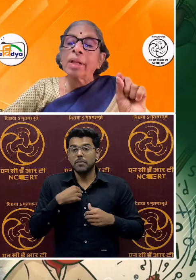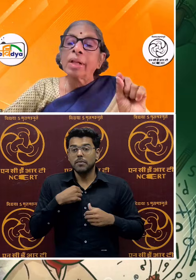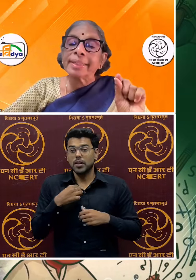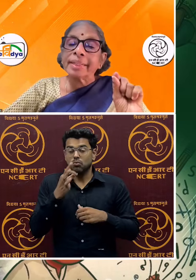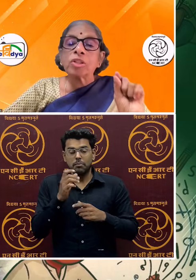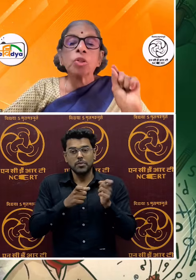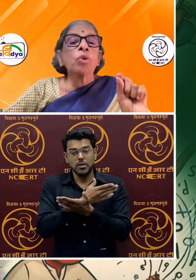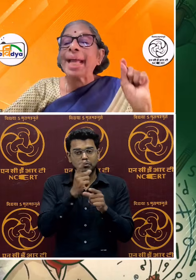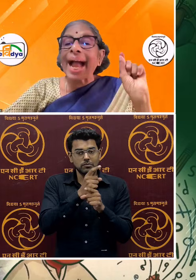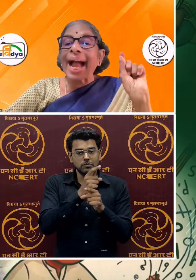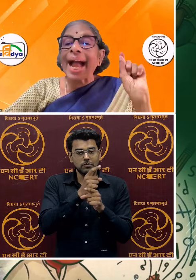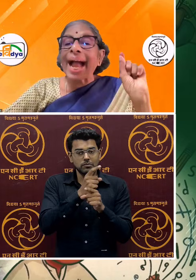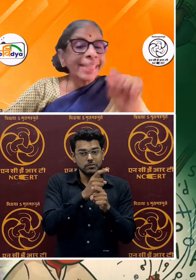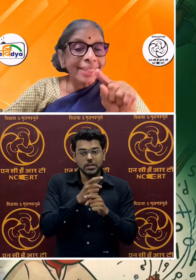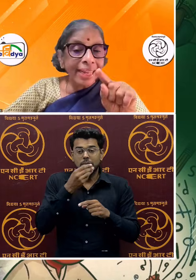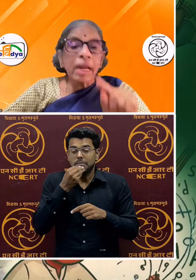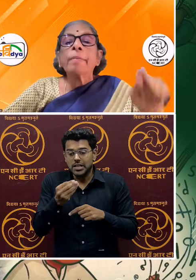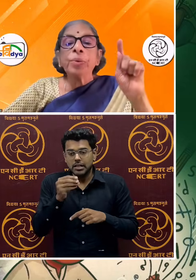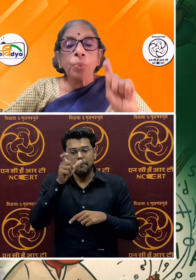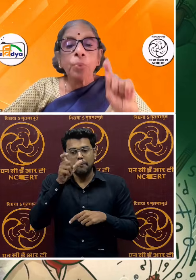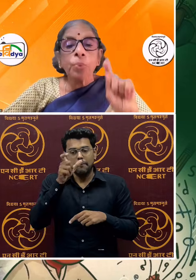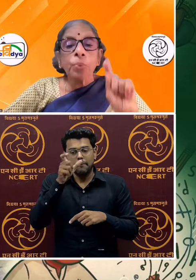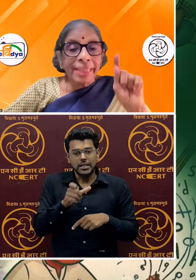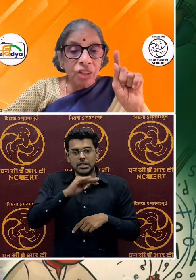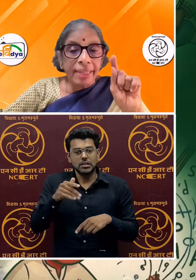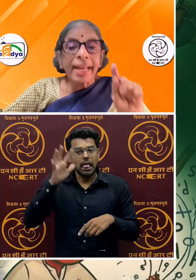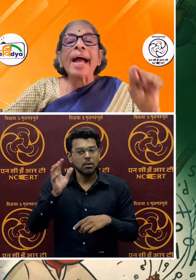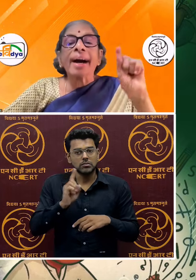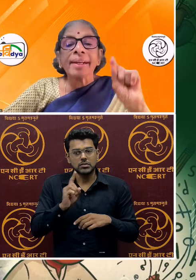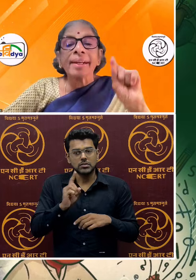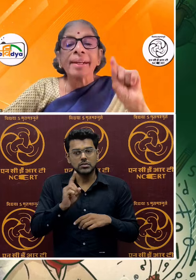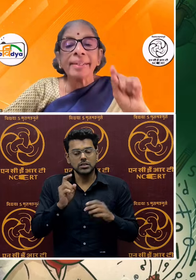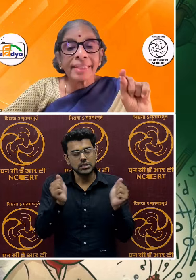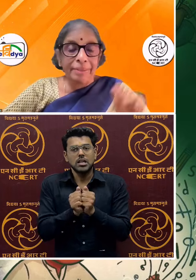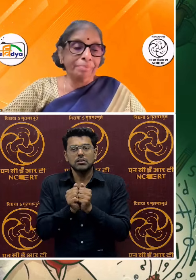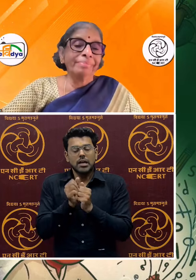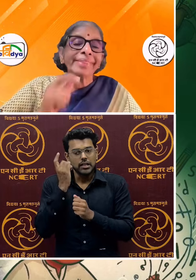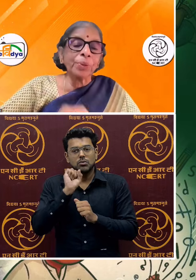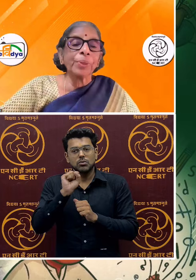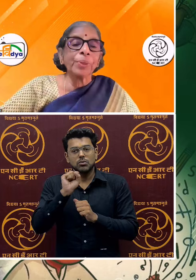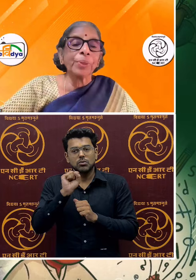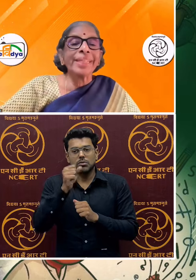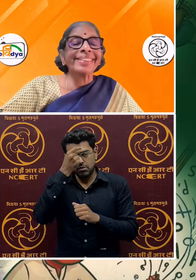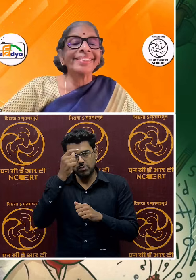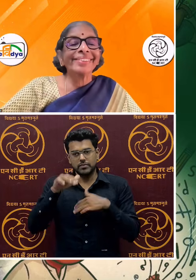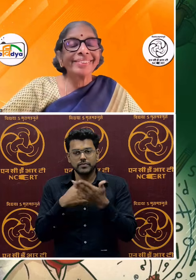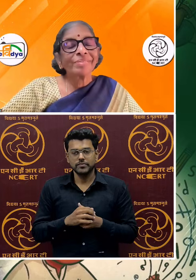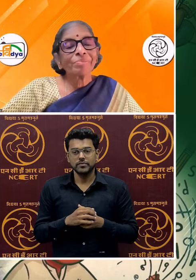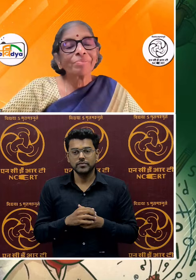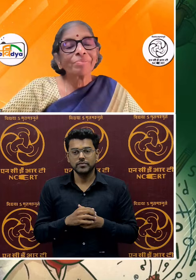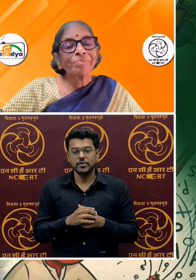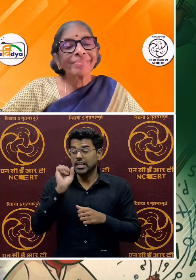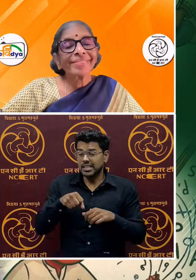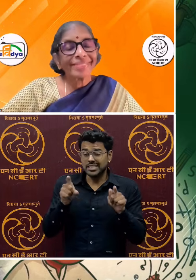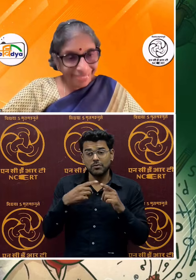request to all the teachers is don't be at the child, be with the child and understand him. Exactly. We should be there